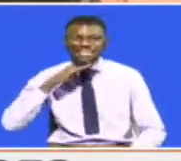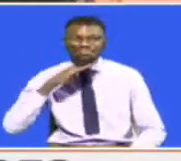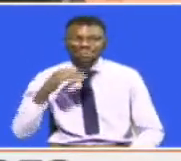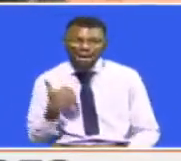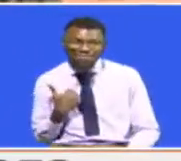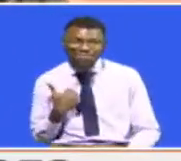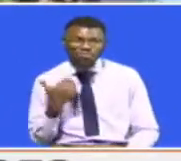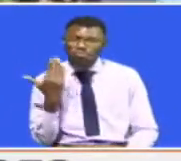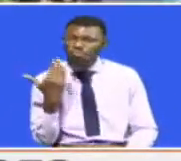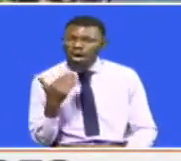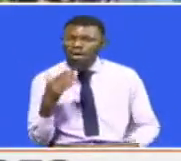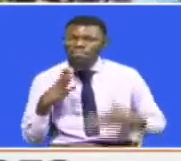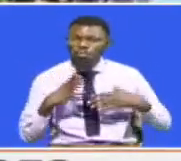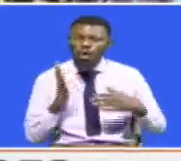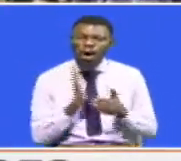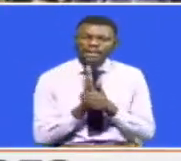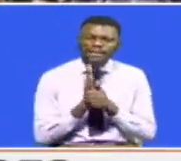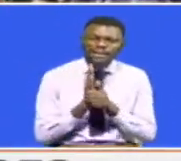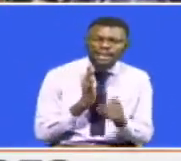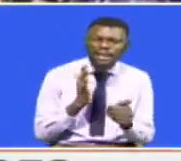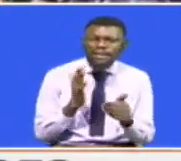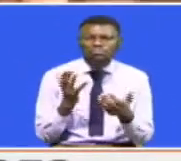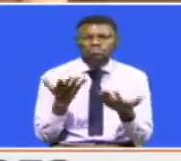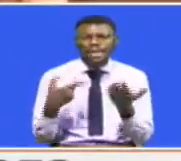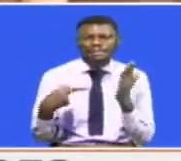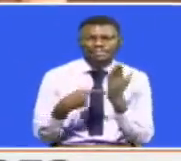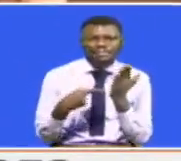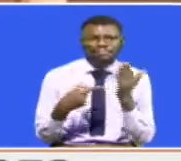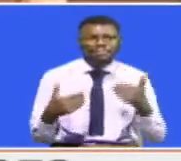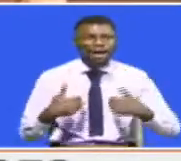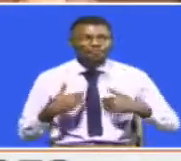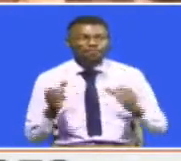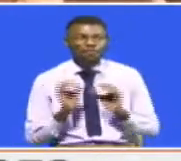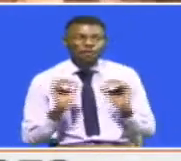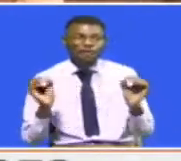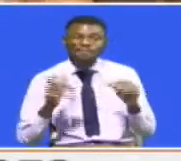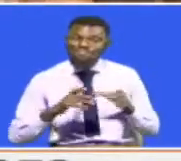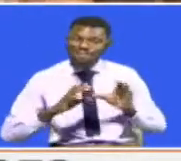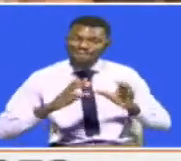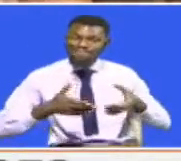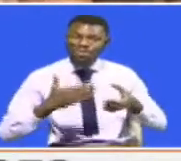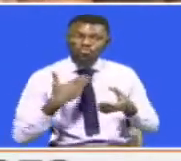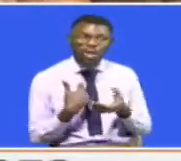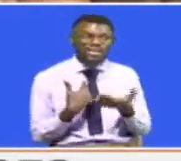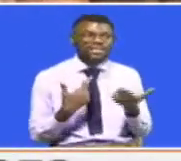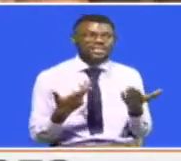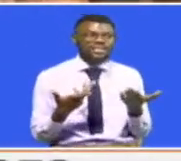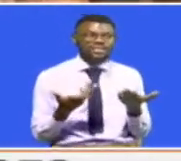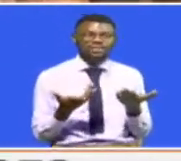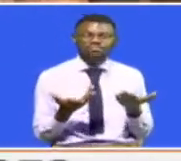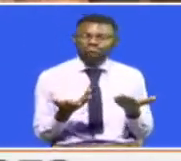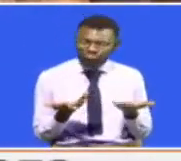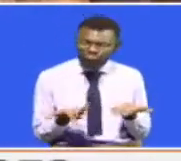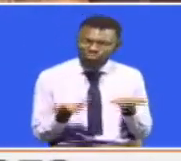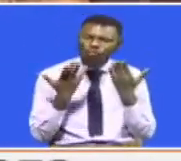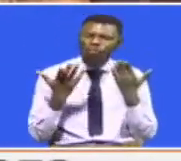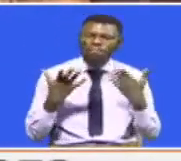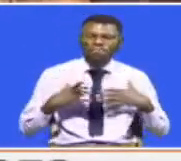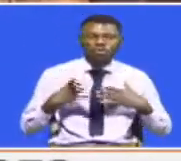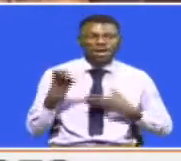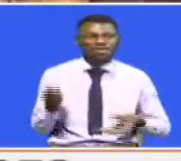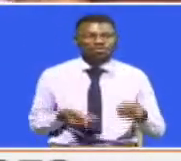equipment and the know-how. The company seeks to make it more economically viable. Kulingamana na Mining Act